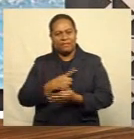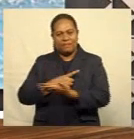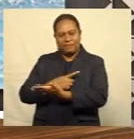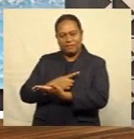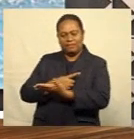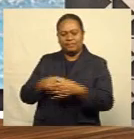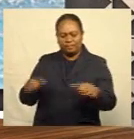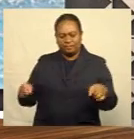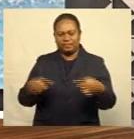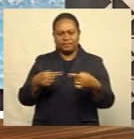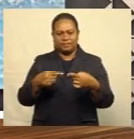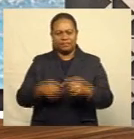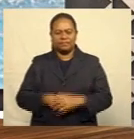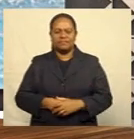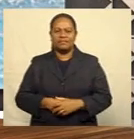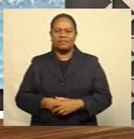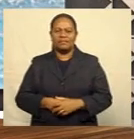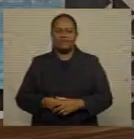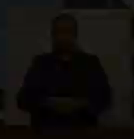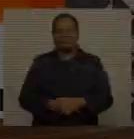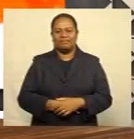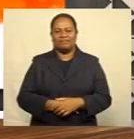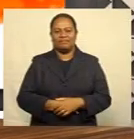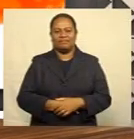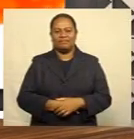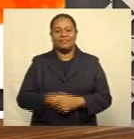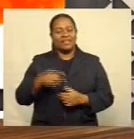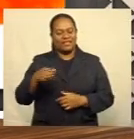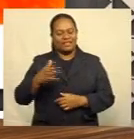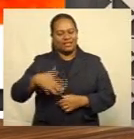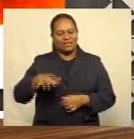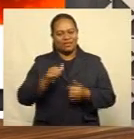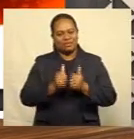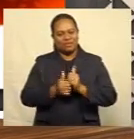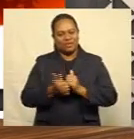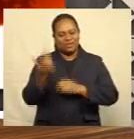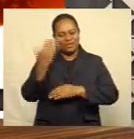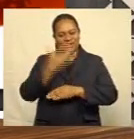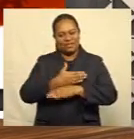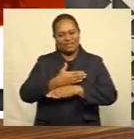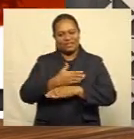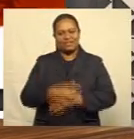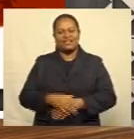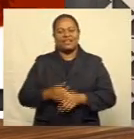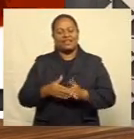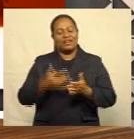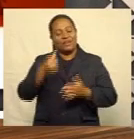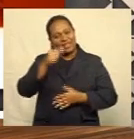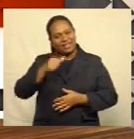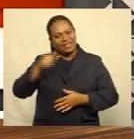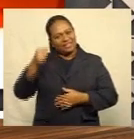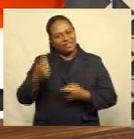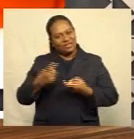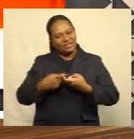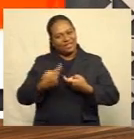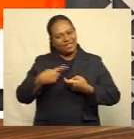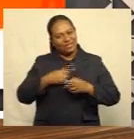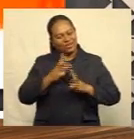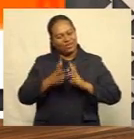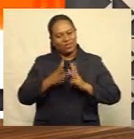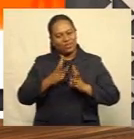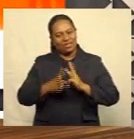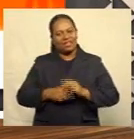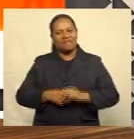racing, also referred to as tug of oars. So that's it from Sports Tonight. Coming up, Angie joins you with weather, and in Weird and